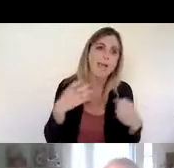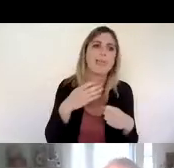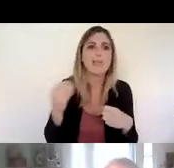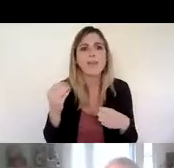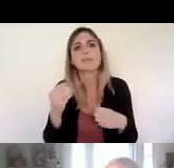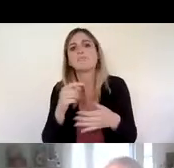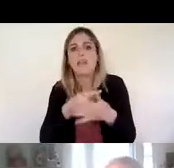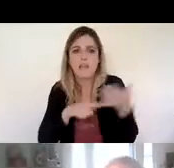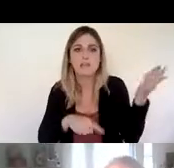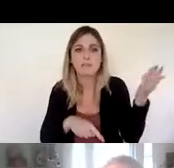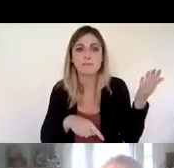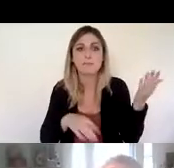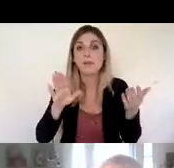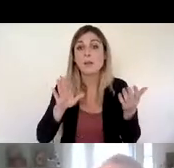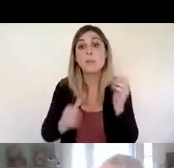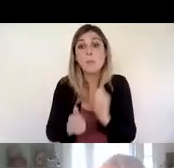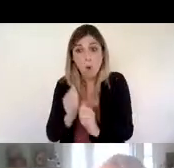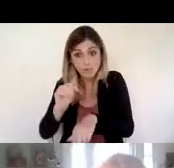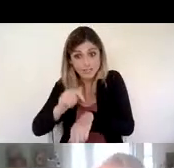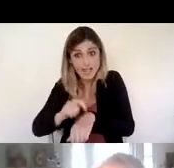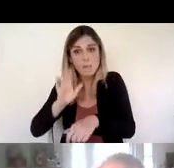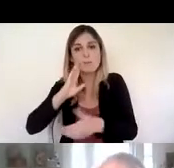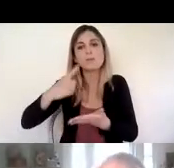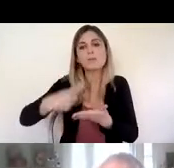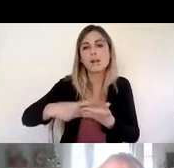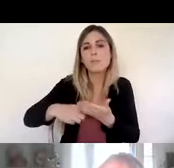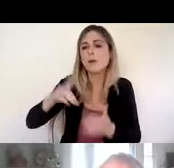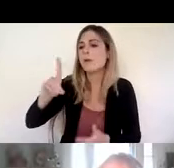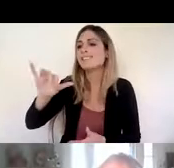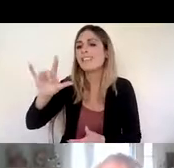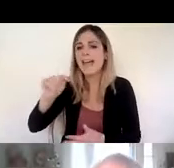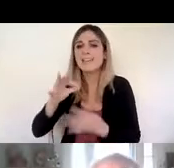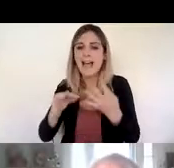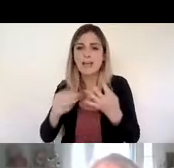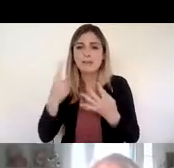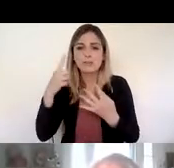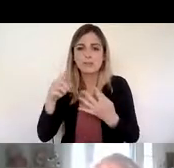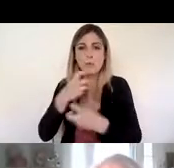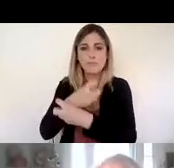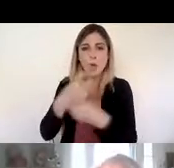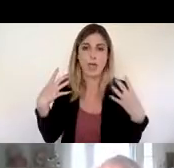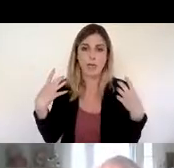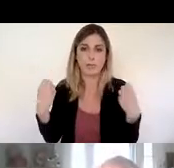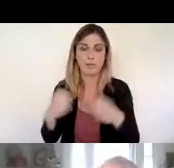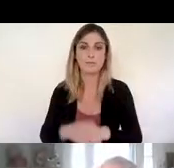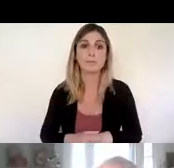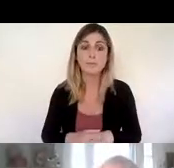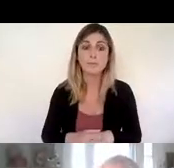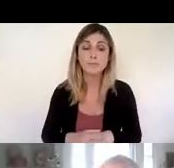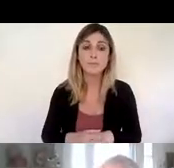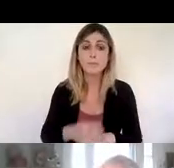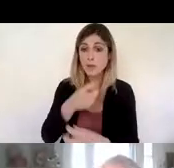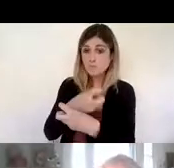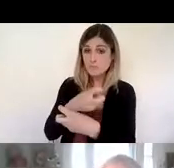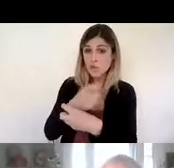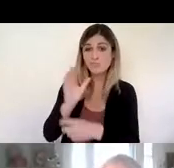about diet and lifestyle choices for protecting bone health. bones may seem to be very